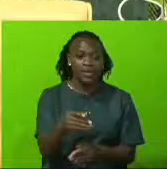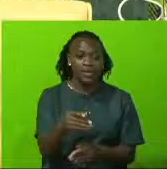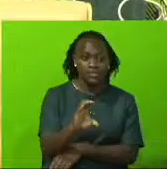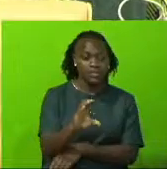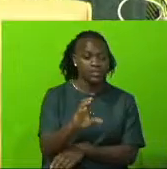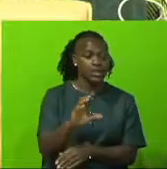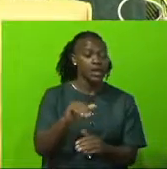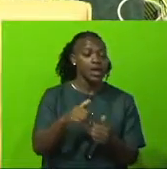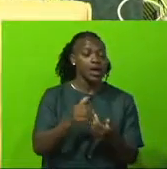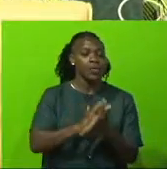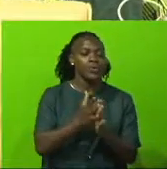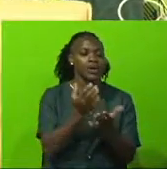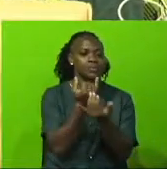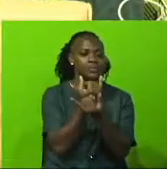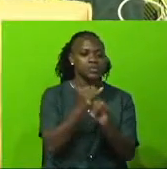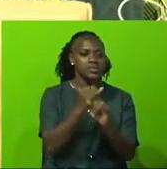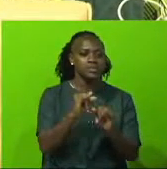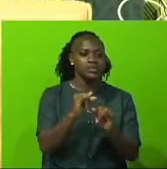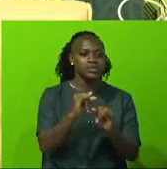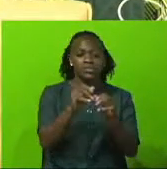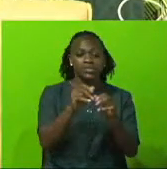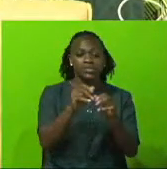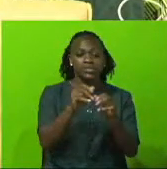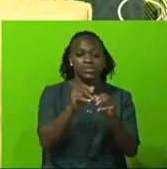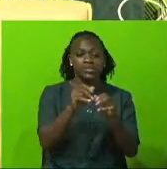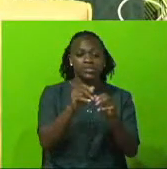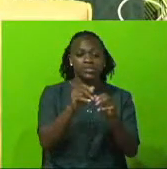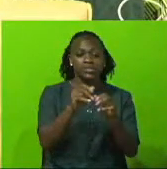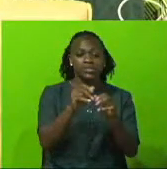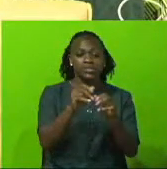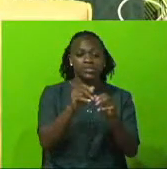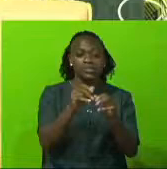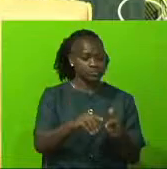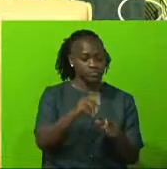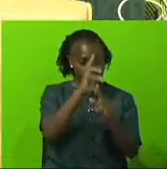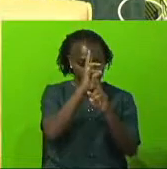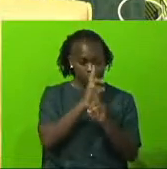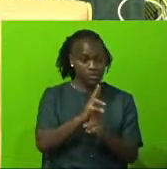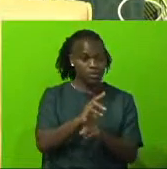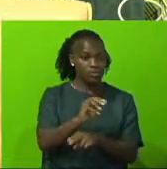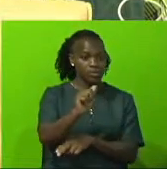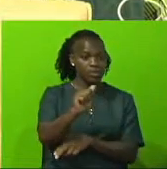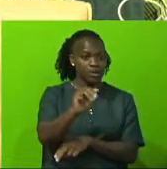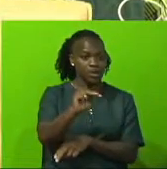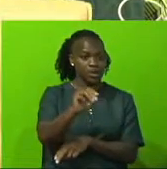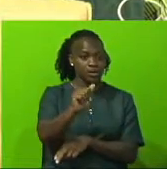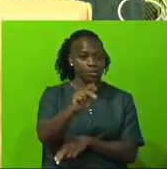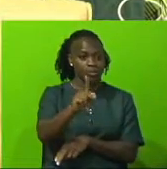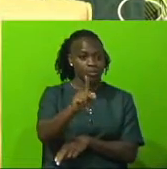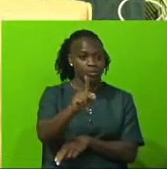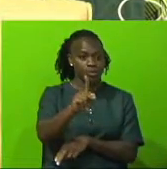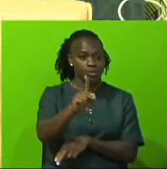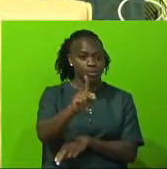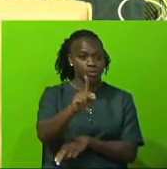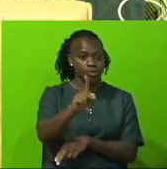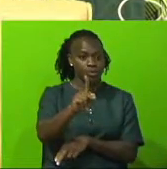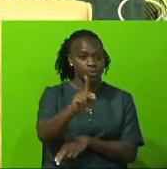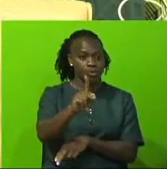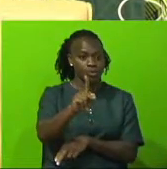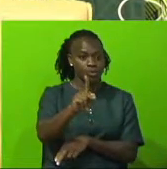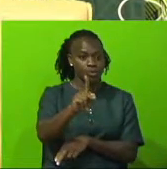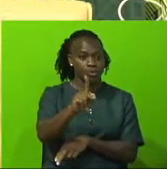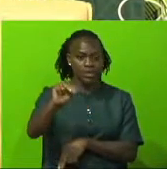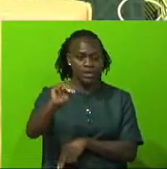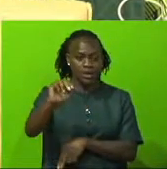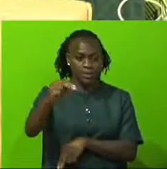candidate. The Honorable Amuako Esiama, the current independent member for Fomina